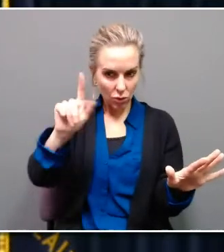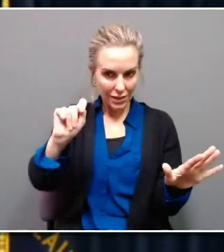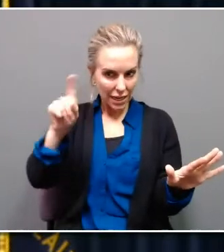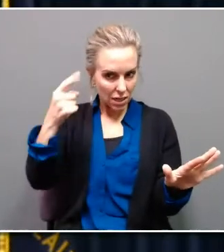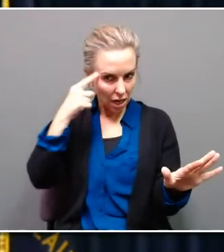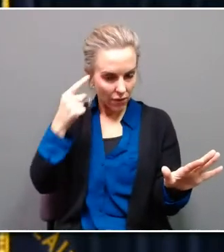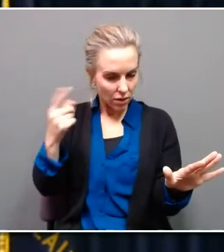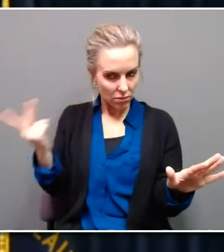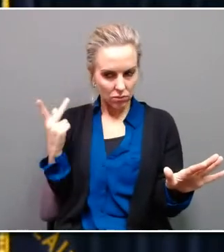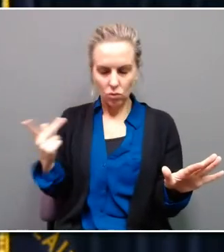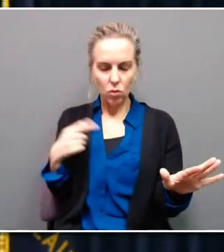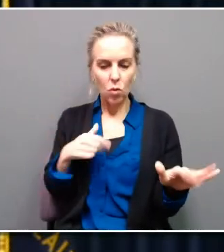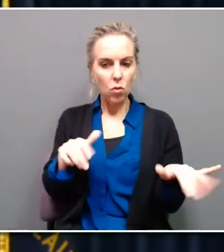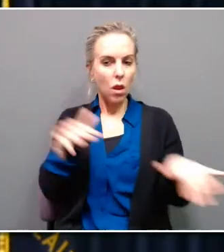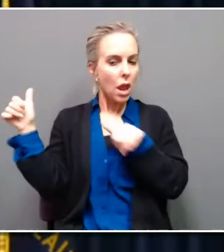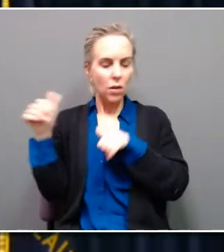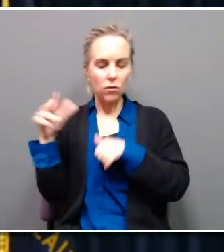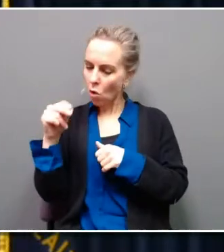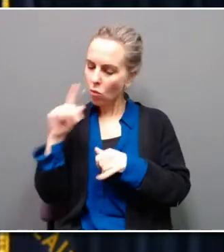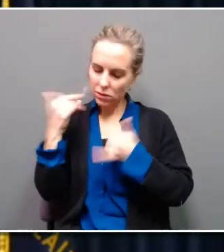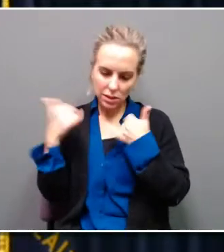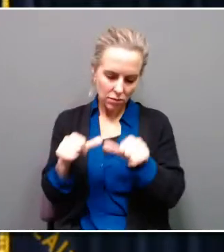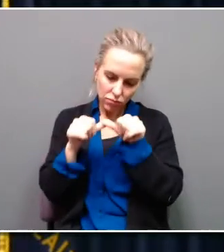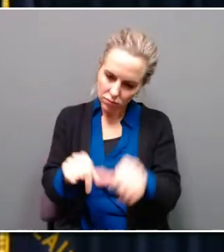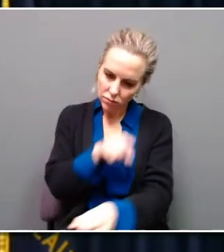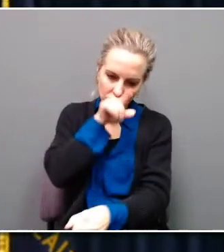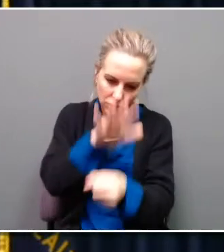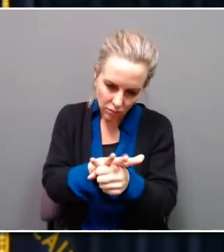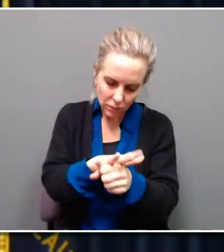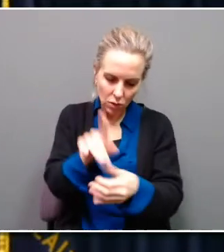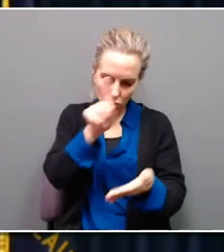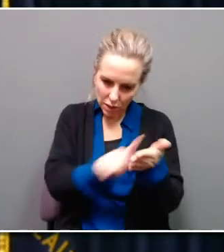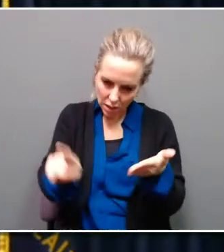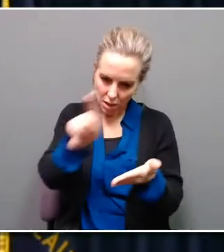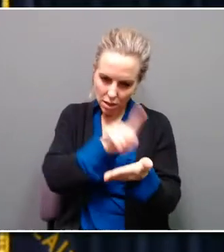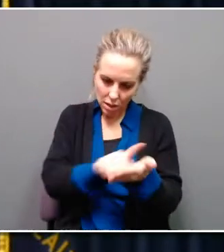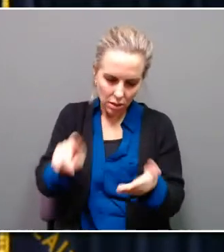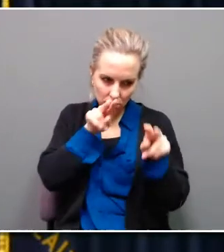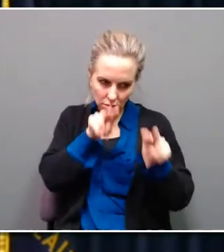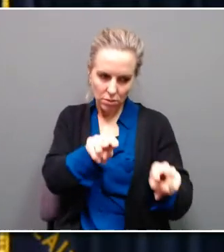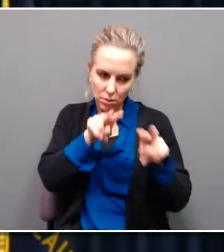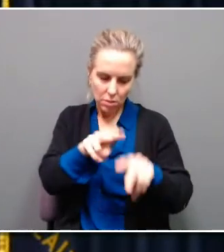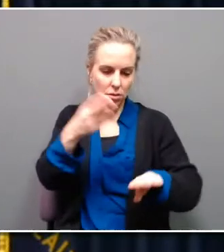week, new home after new home. We're going to get this job done over the coming years.